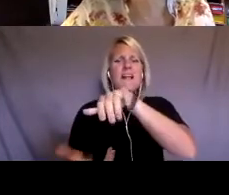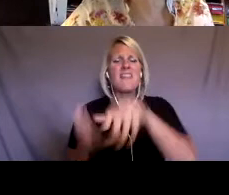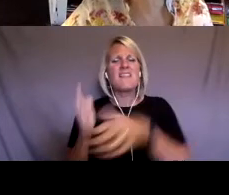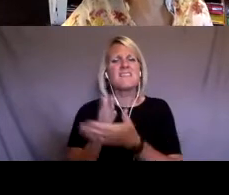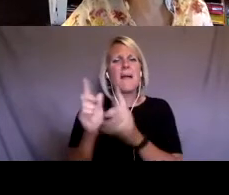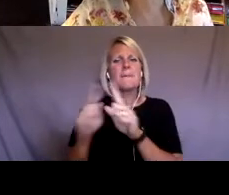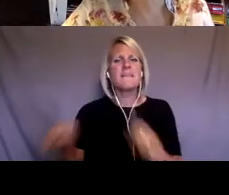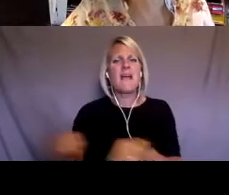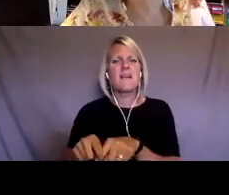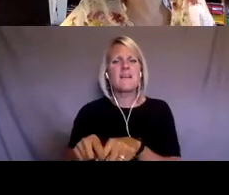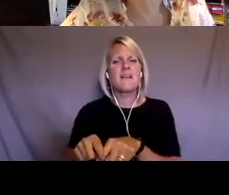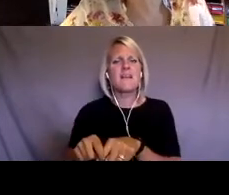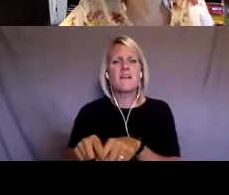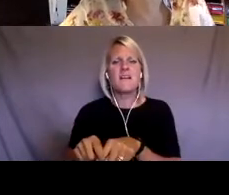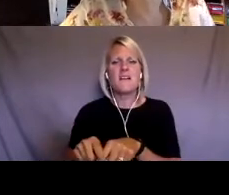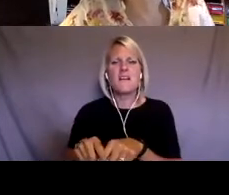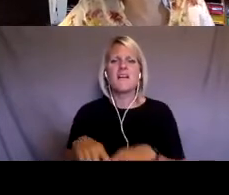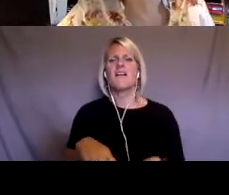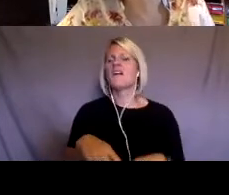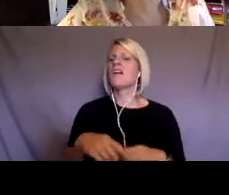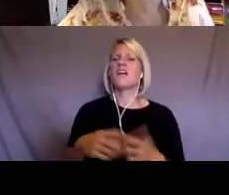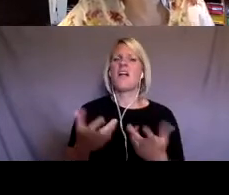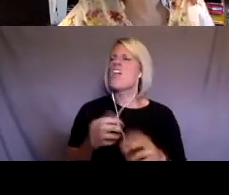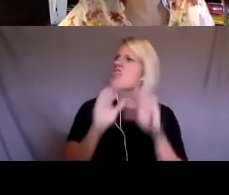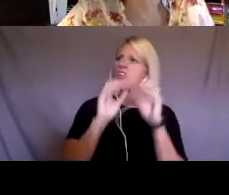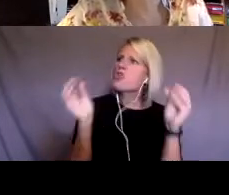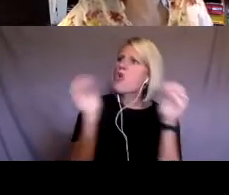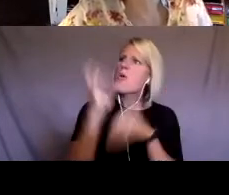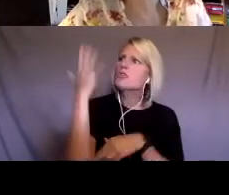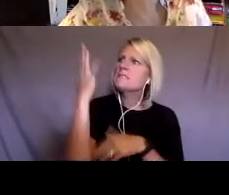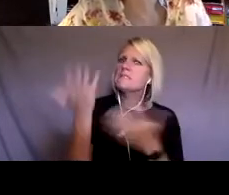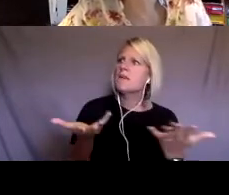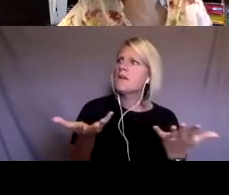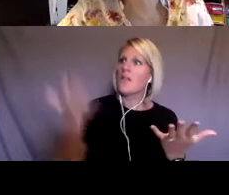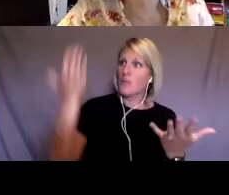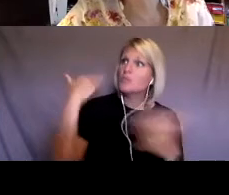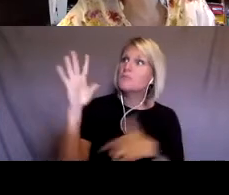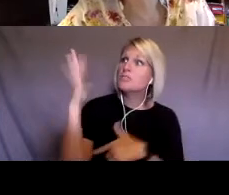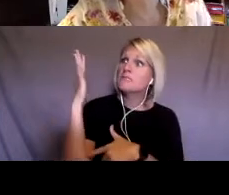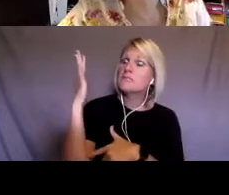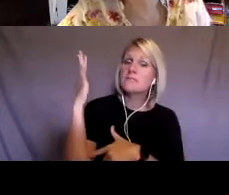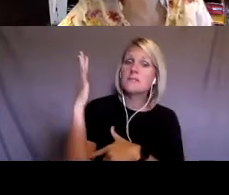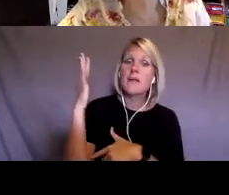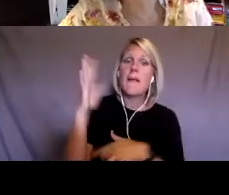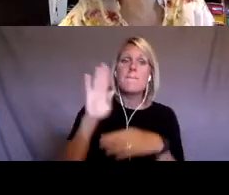trees. There are no more trees, said an older gentleman. There used to be trees. A business owner can say that the tree is impacting